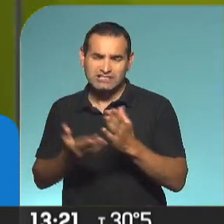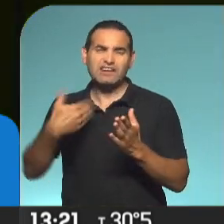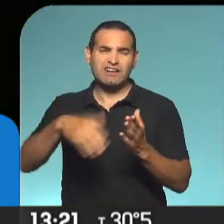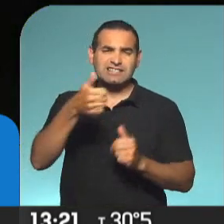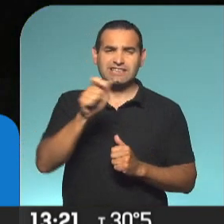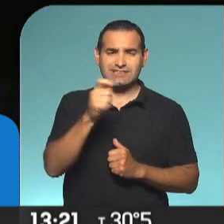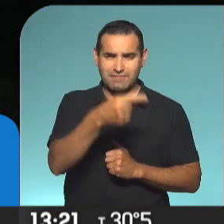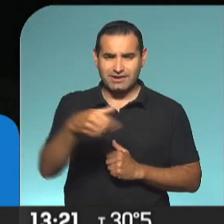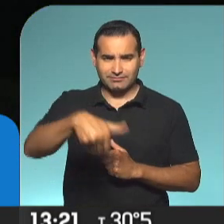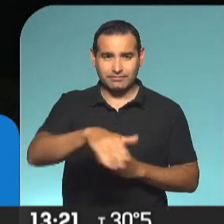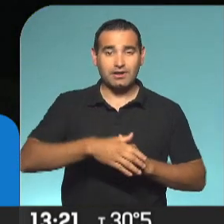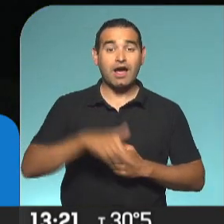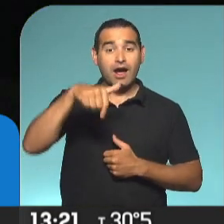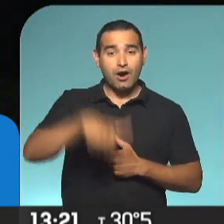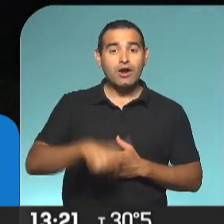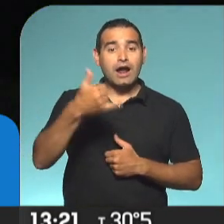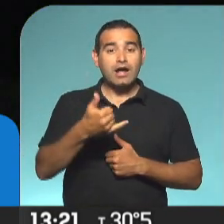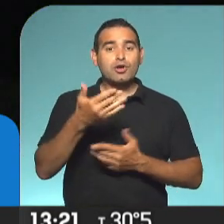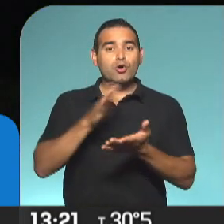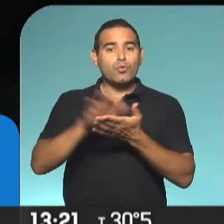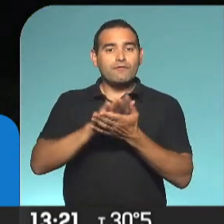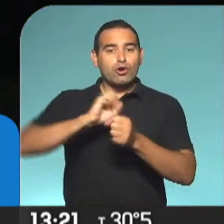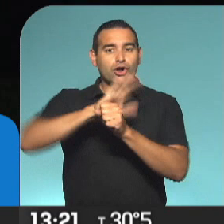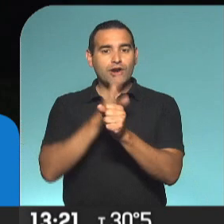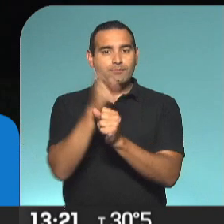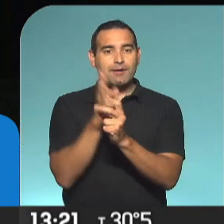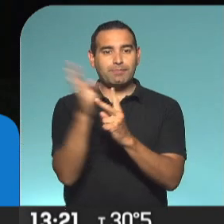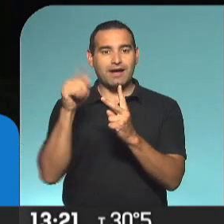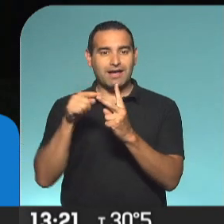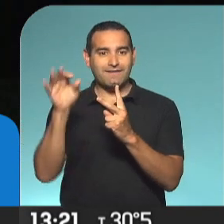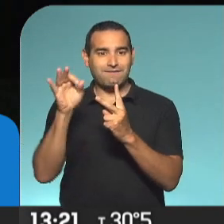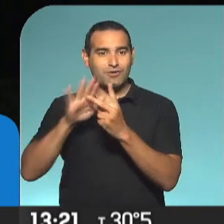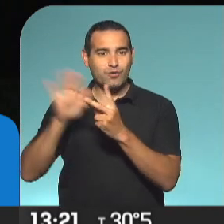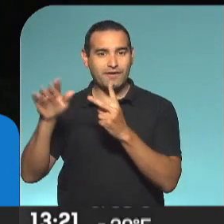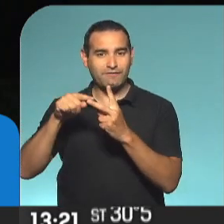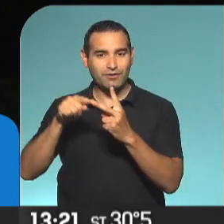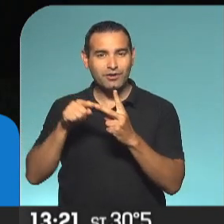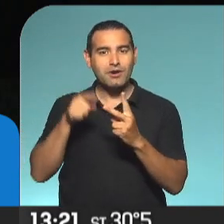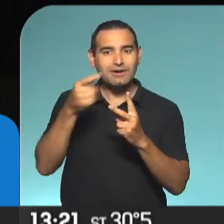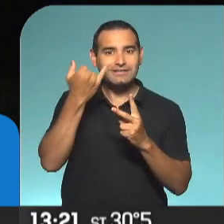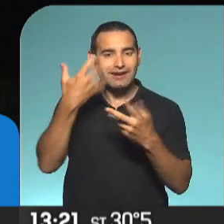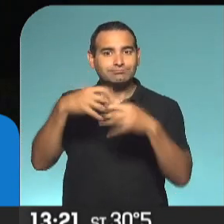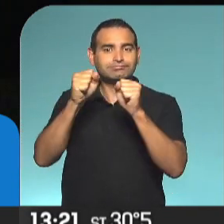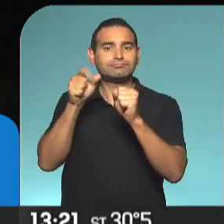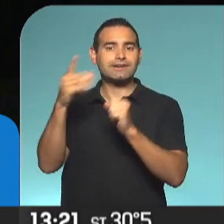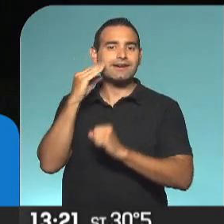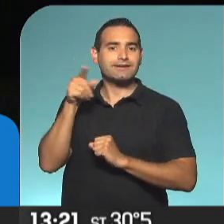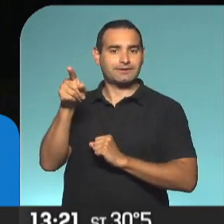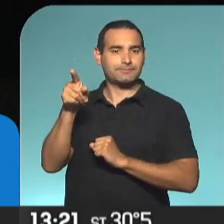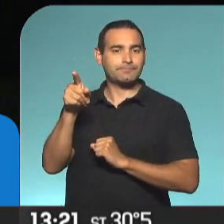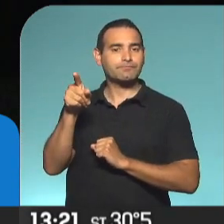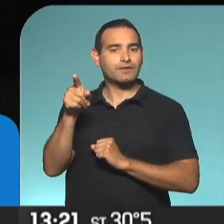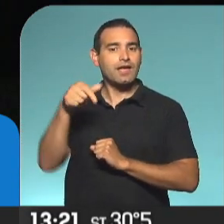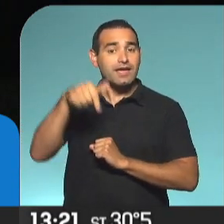6 semanas. We have now a new variant, the variant which was discovered in UK. And